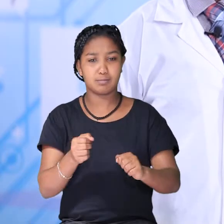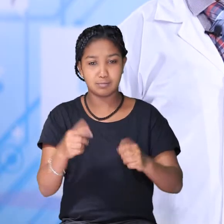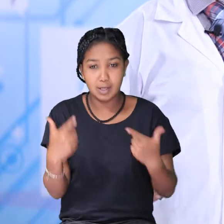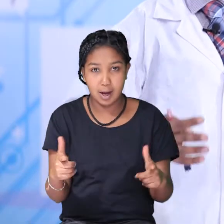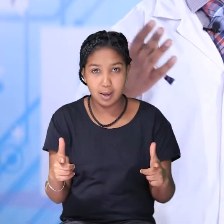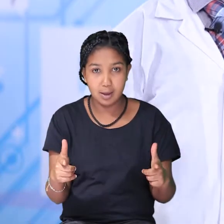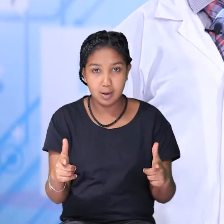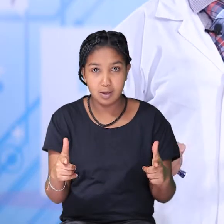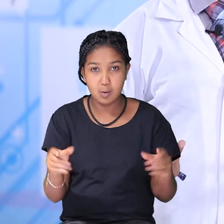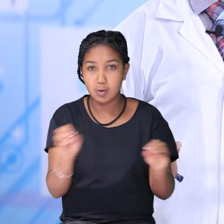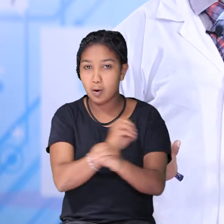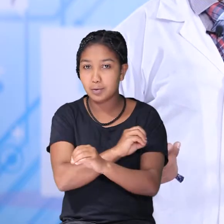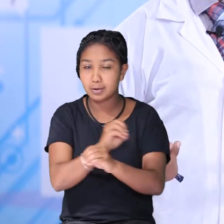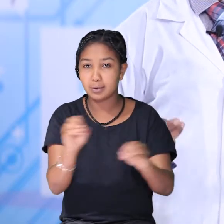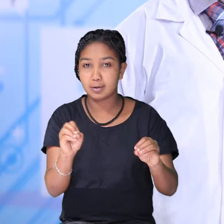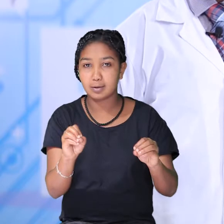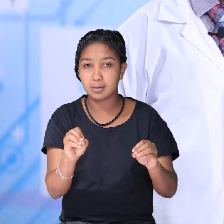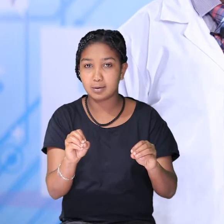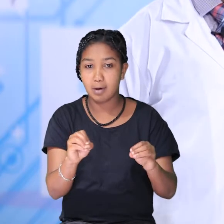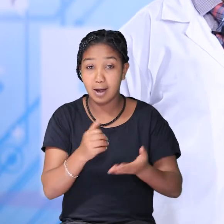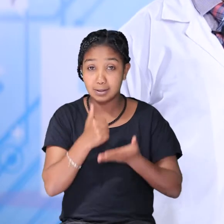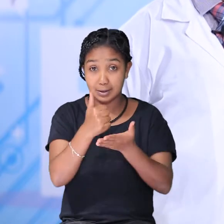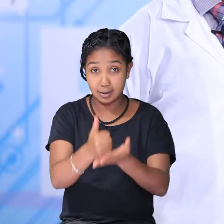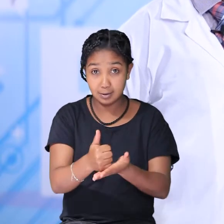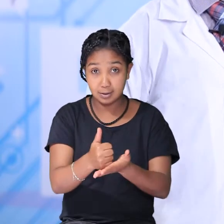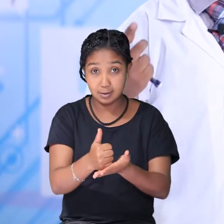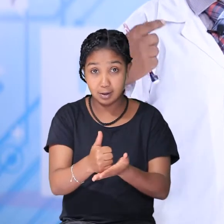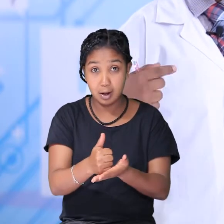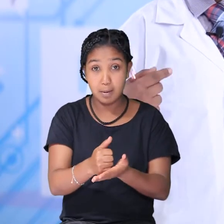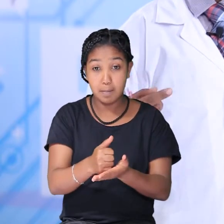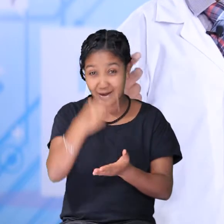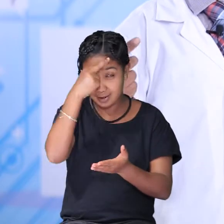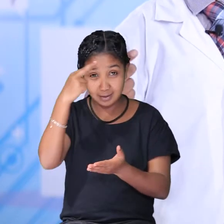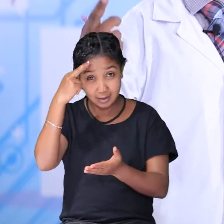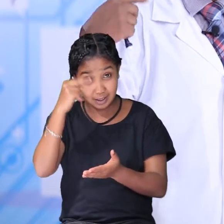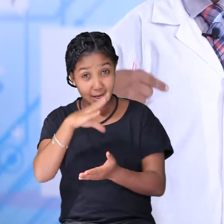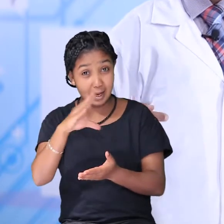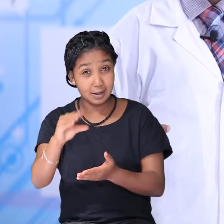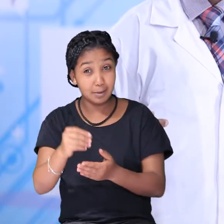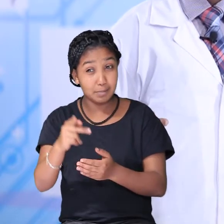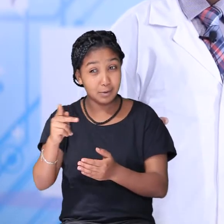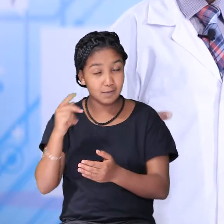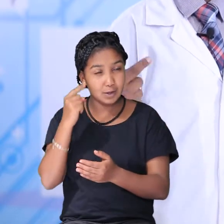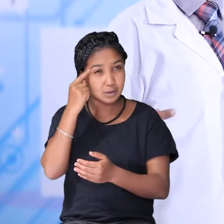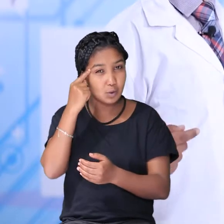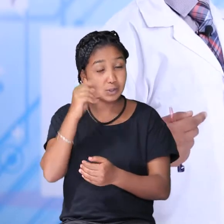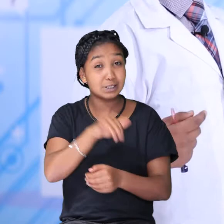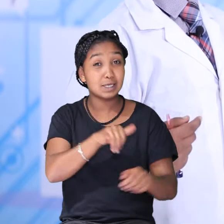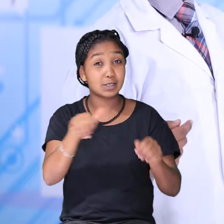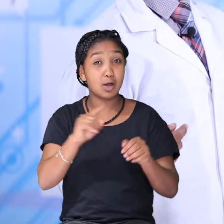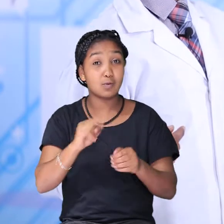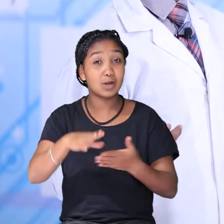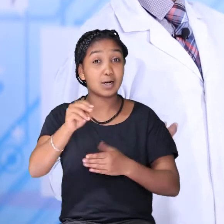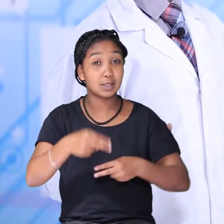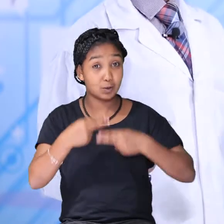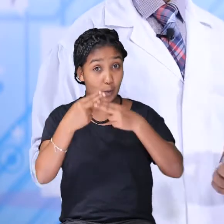suddenly without any assistance by reasoning and previous thoughts, such kind of learning